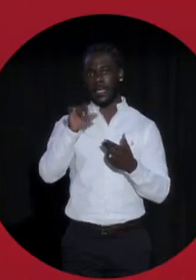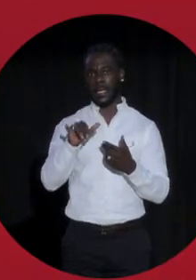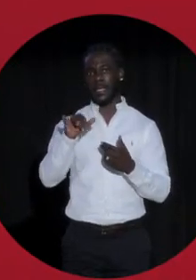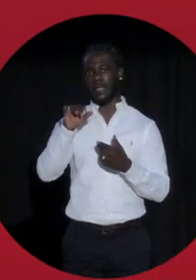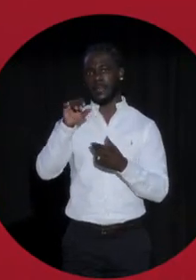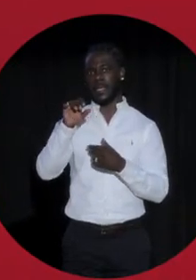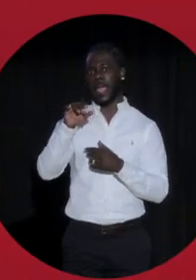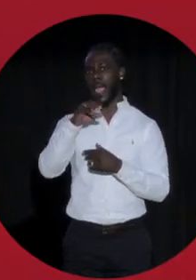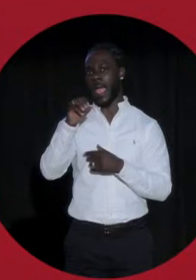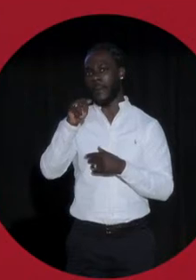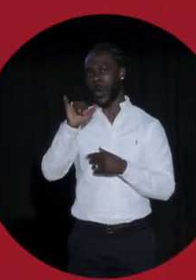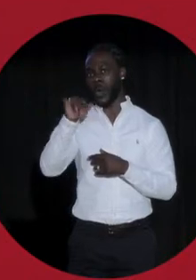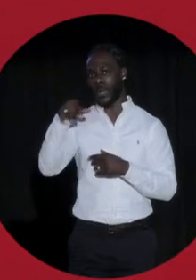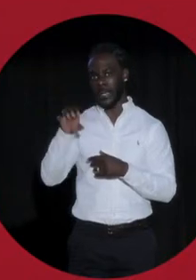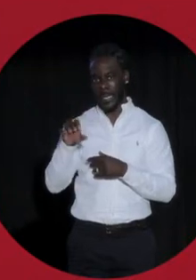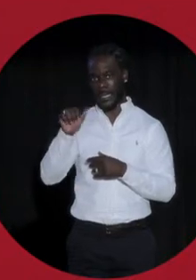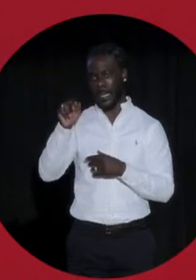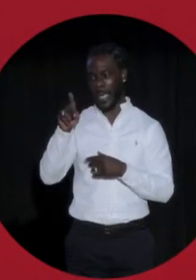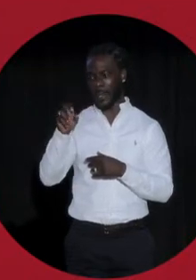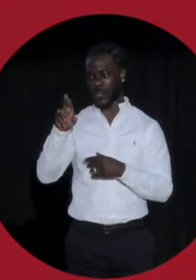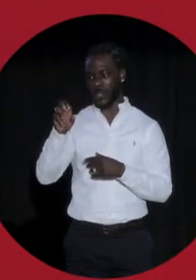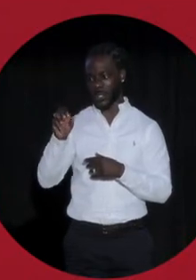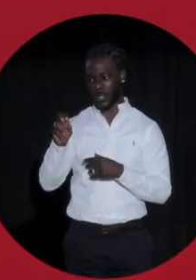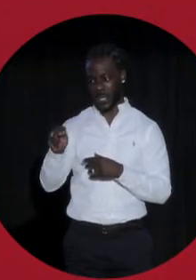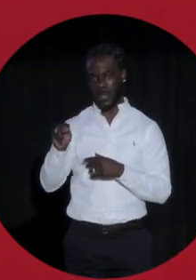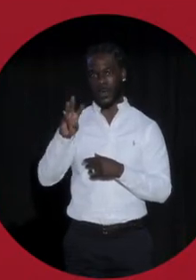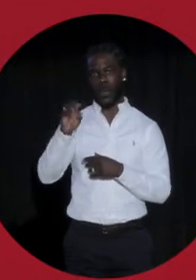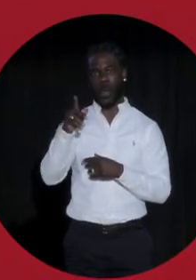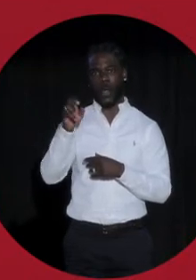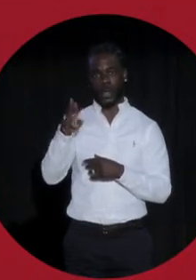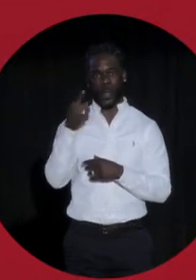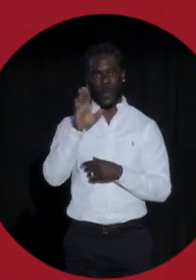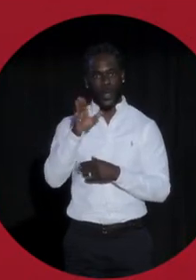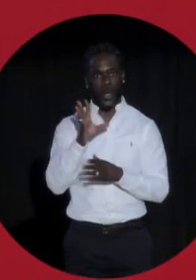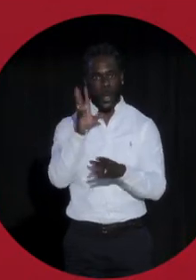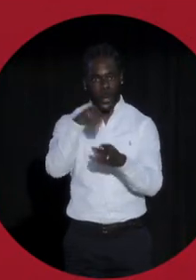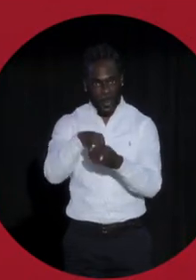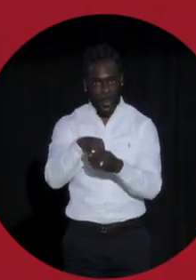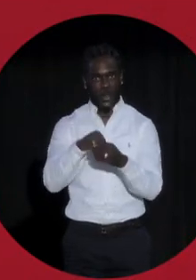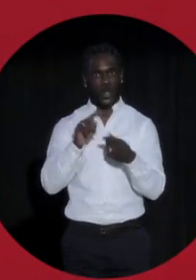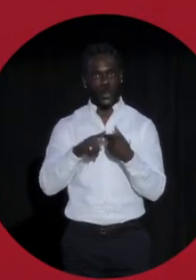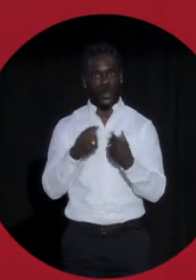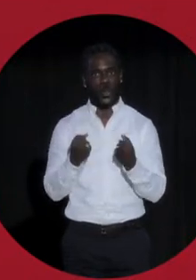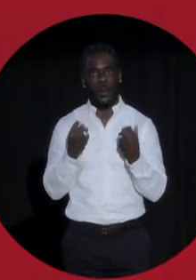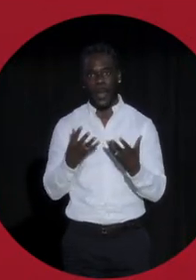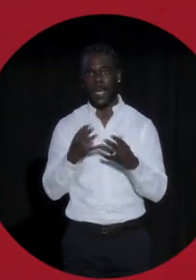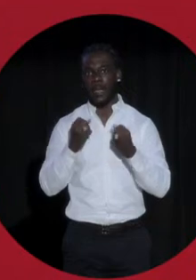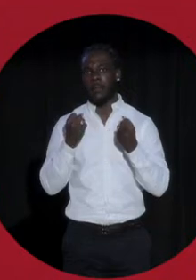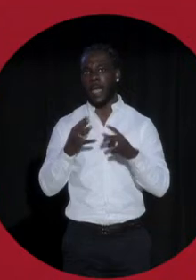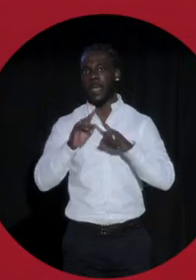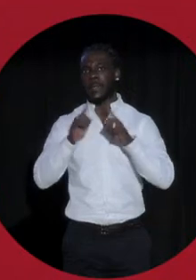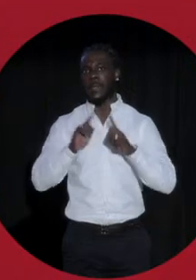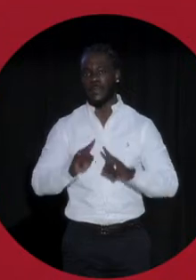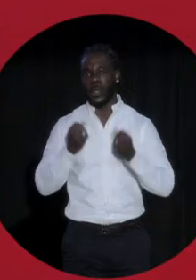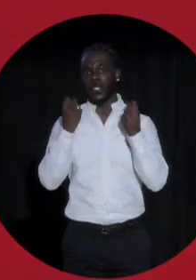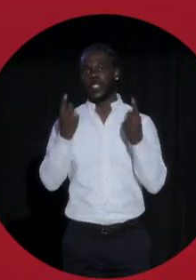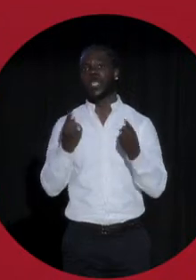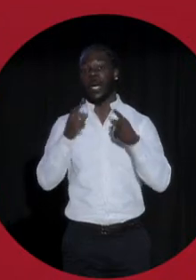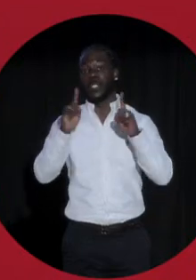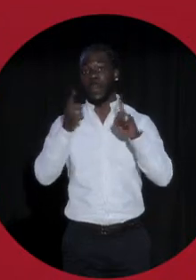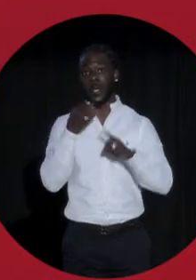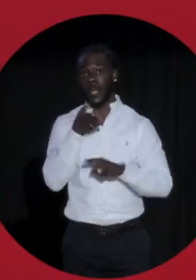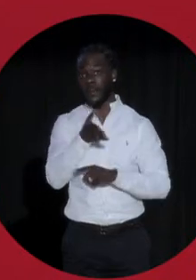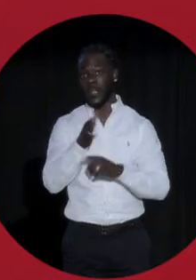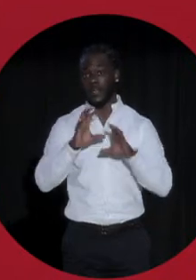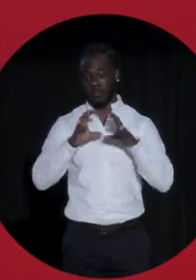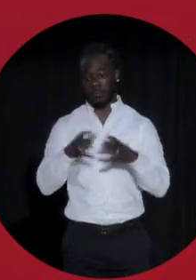Monique Anderson Walker for their significant contributions to the many, many marked achievements of this body. My